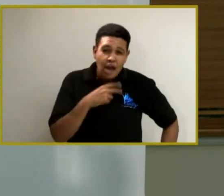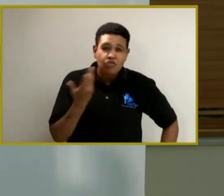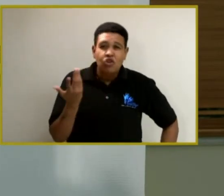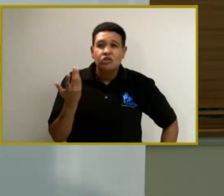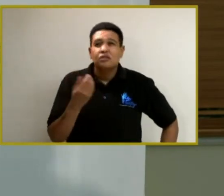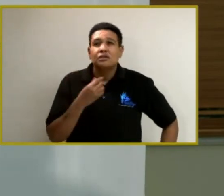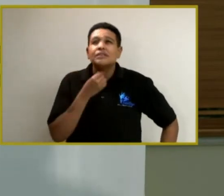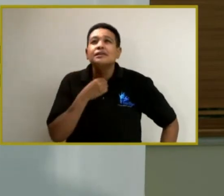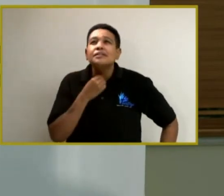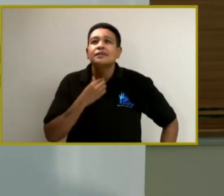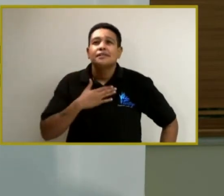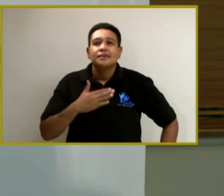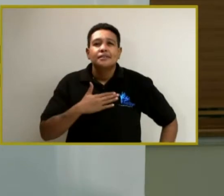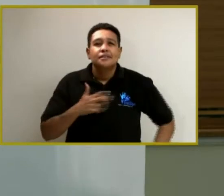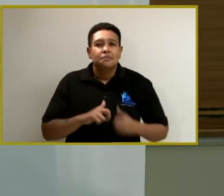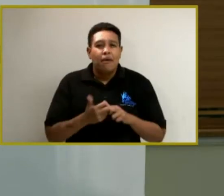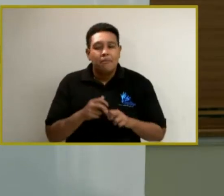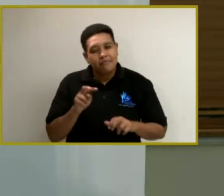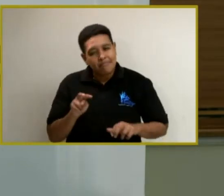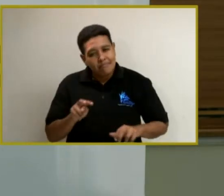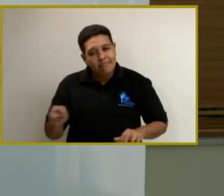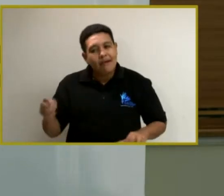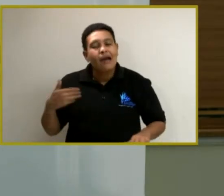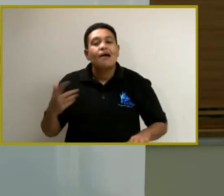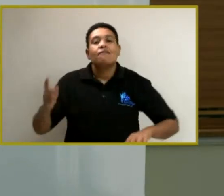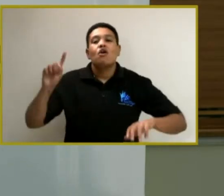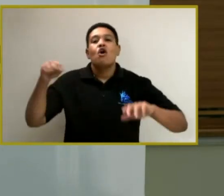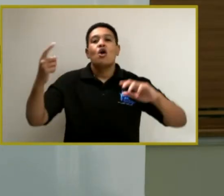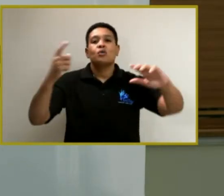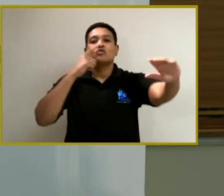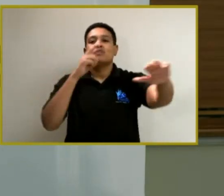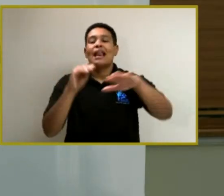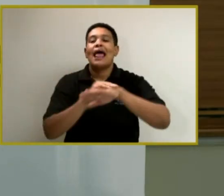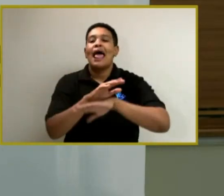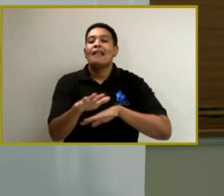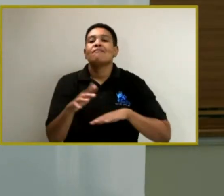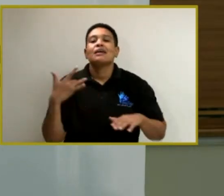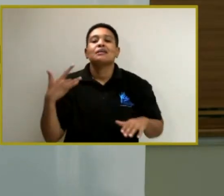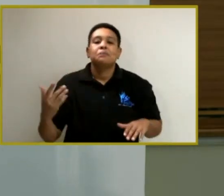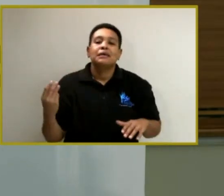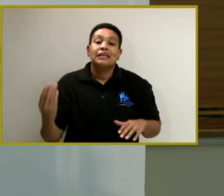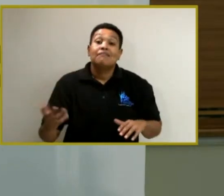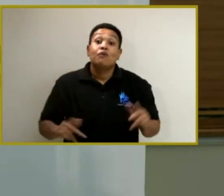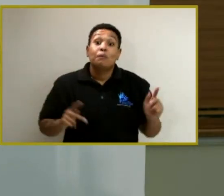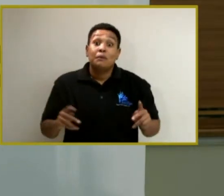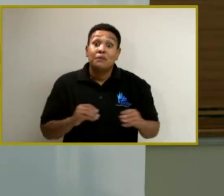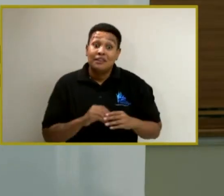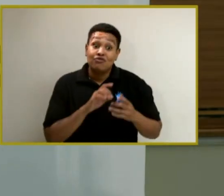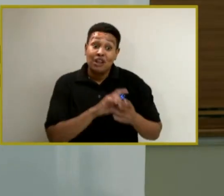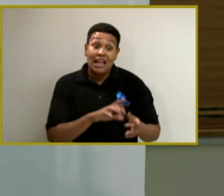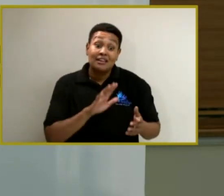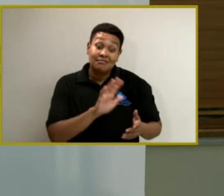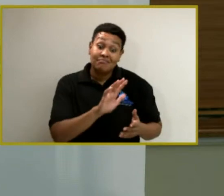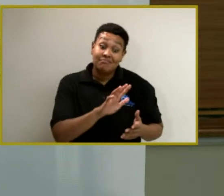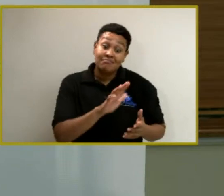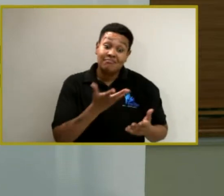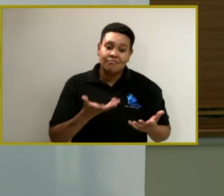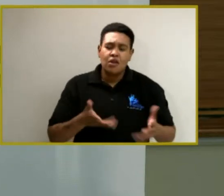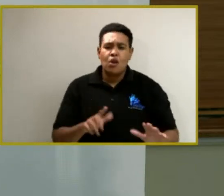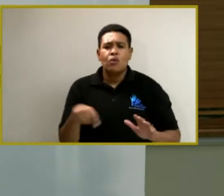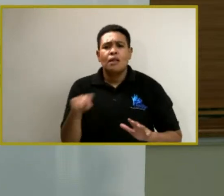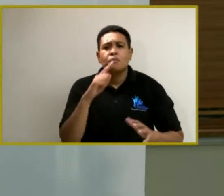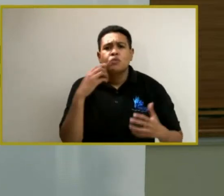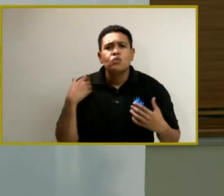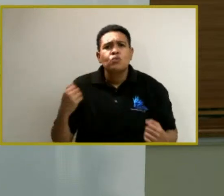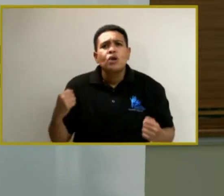illnesses, there are always quite a bit of advice that is given to persons in terms of enabling them to